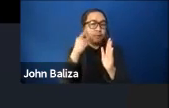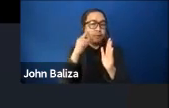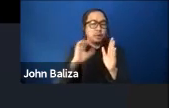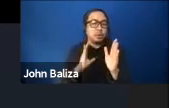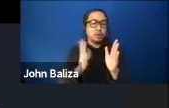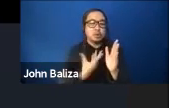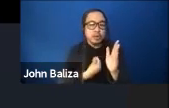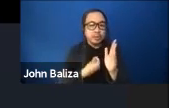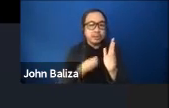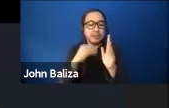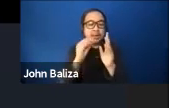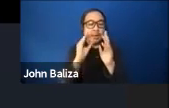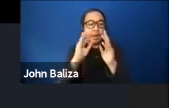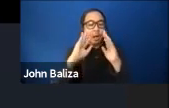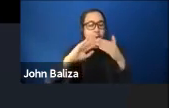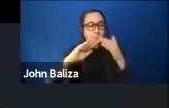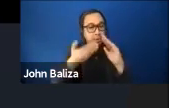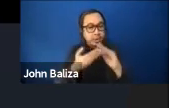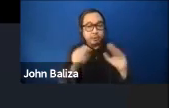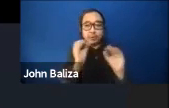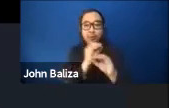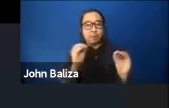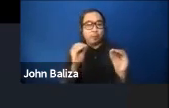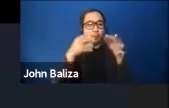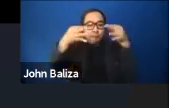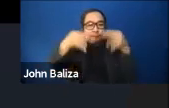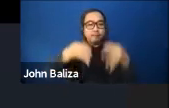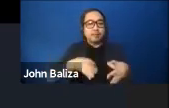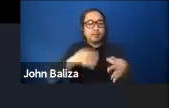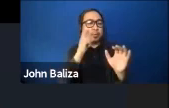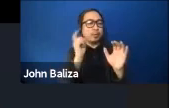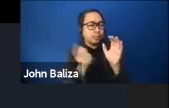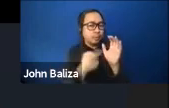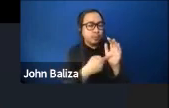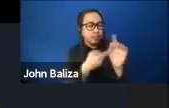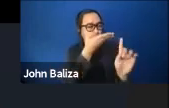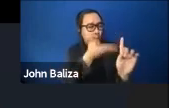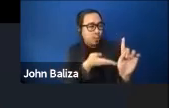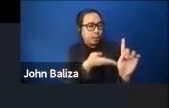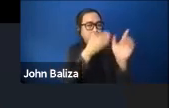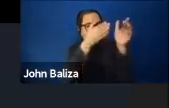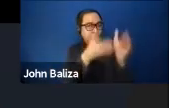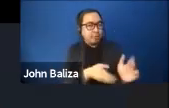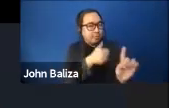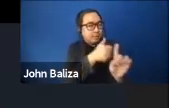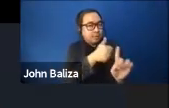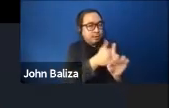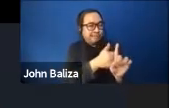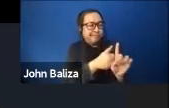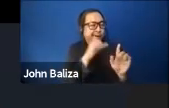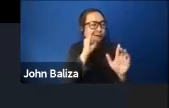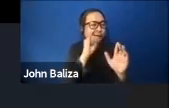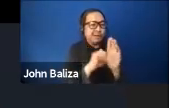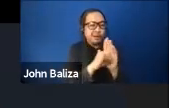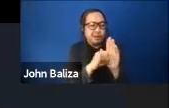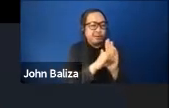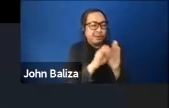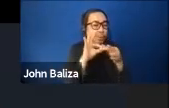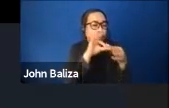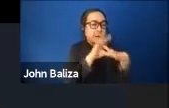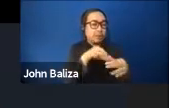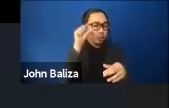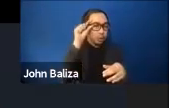which there's no official recognition of one person self-identifying gender at all.